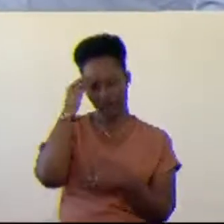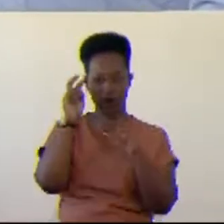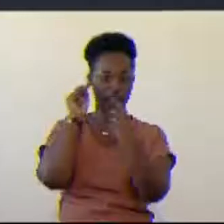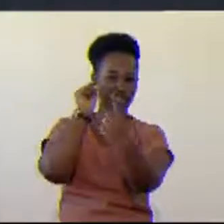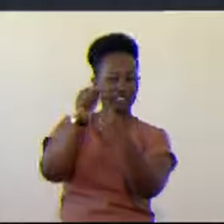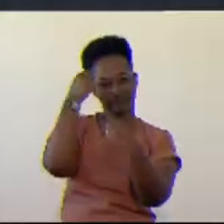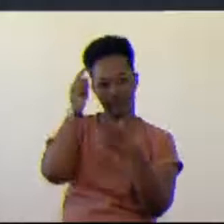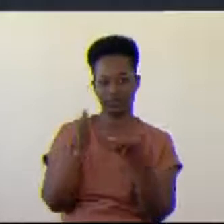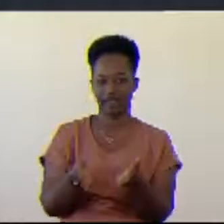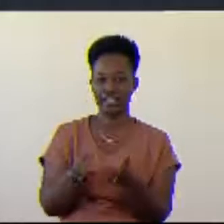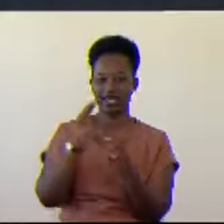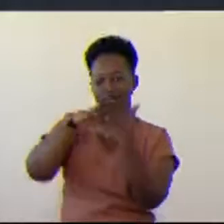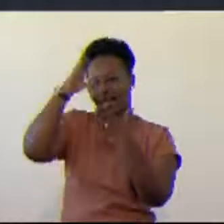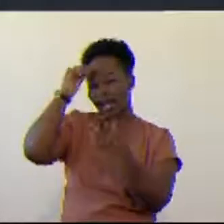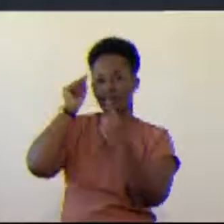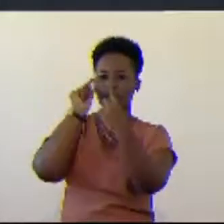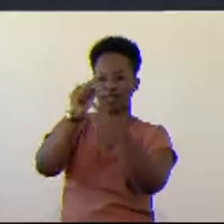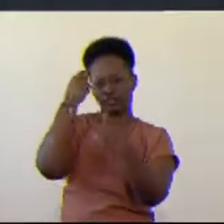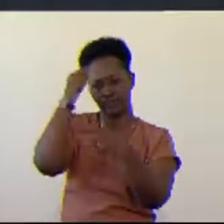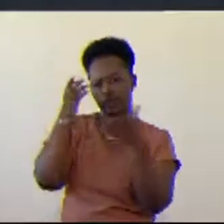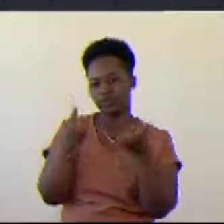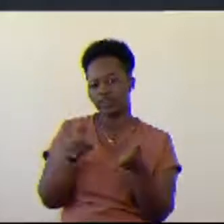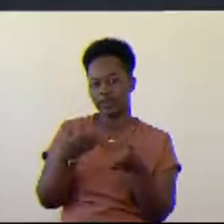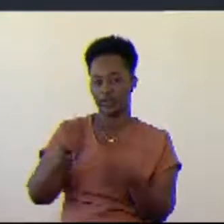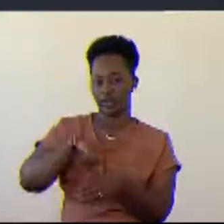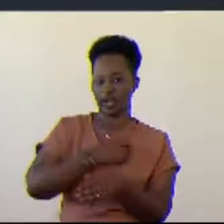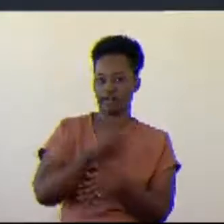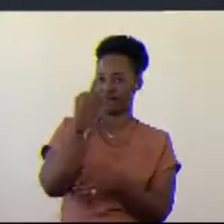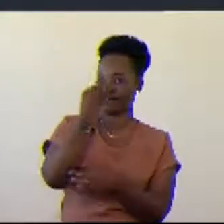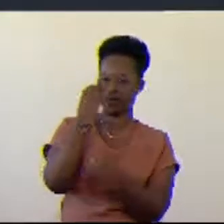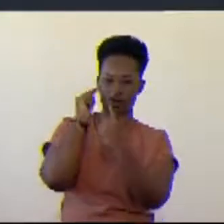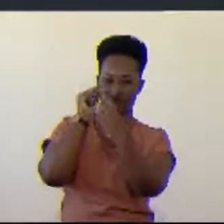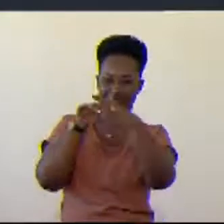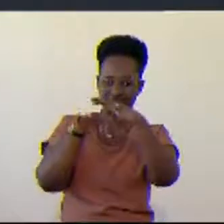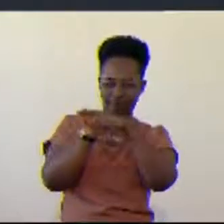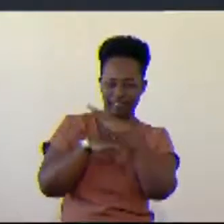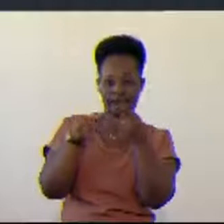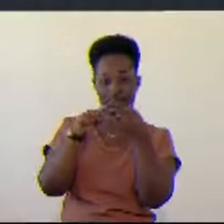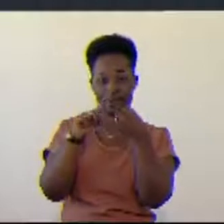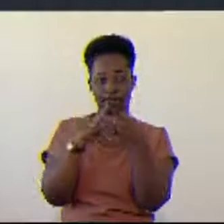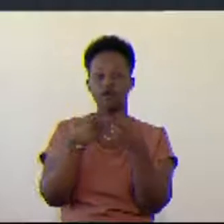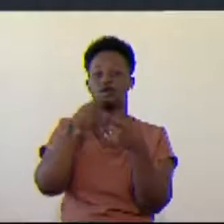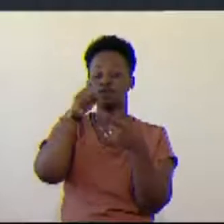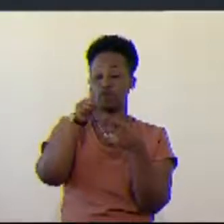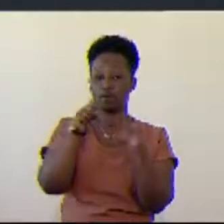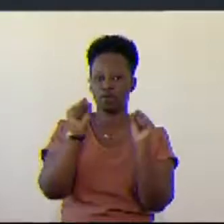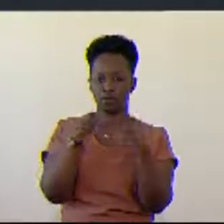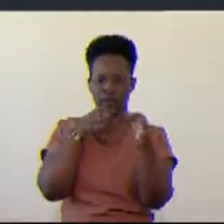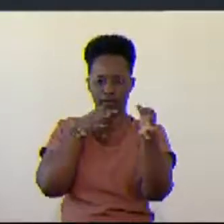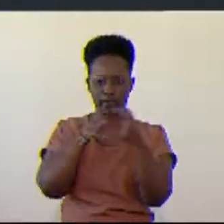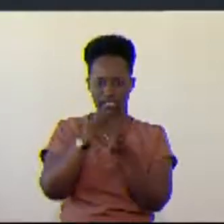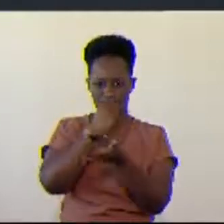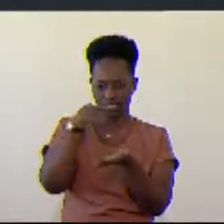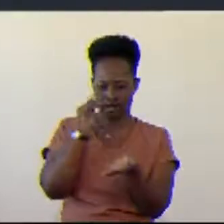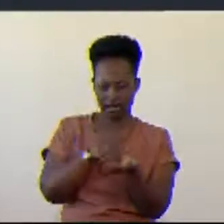today. Our learning objectives for today, we have three, basically. One, you should be able to define